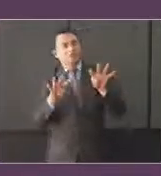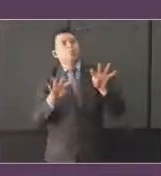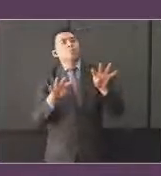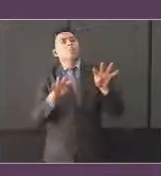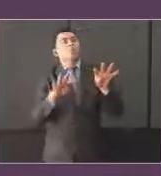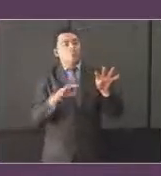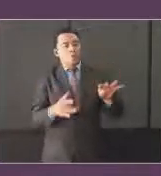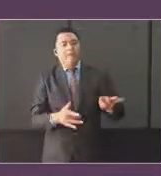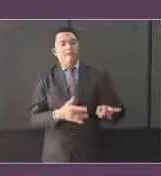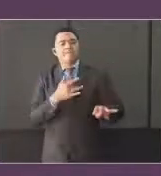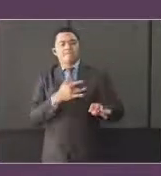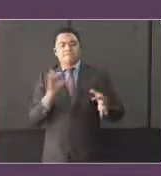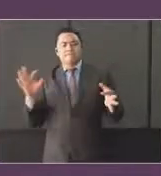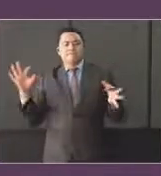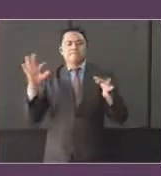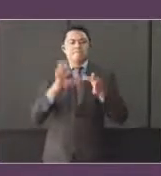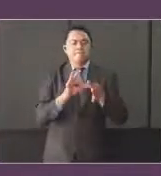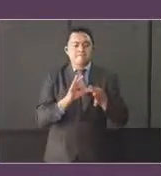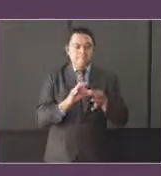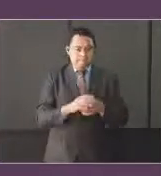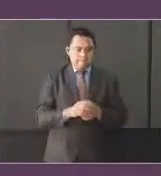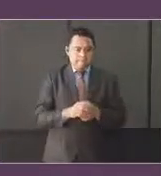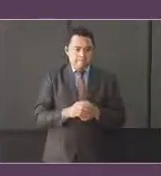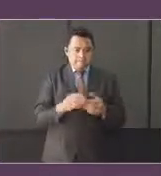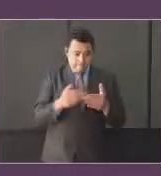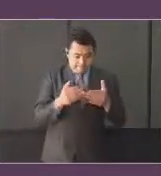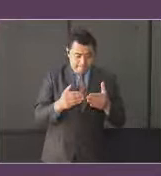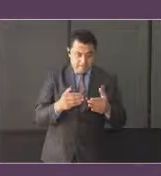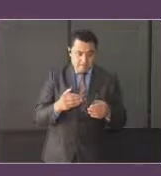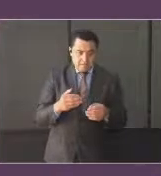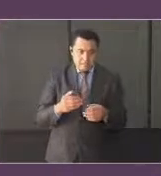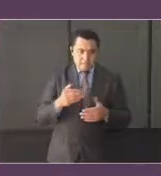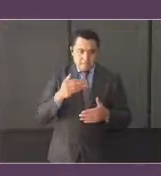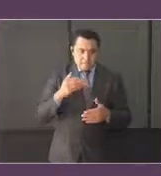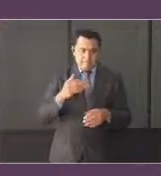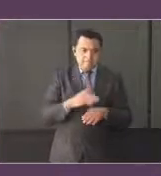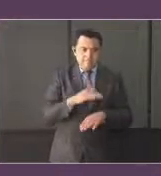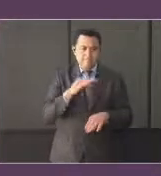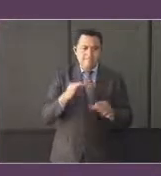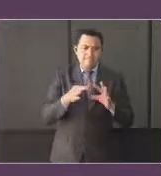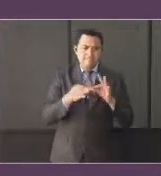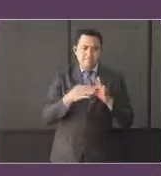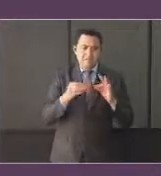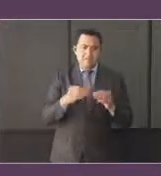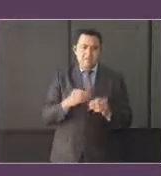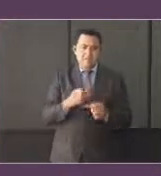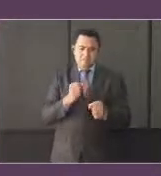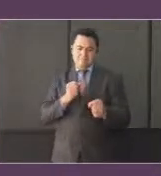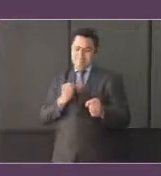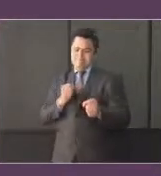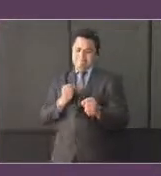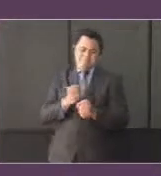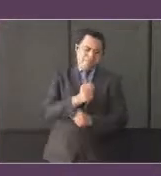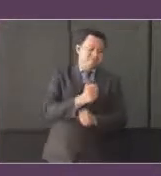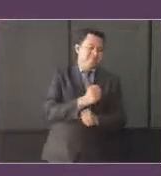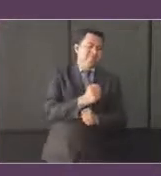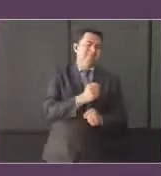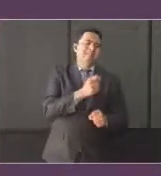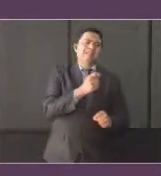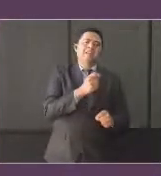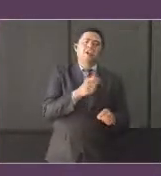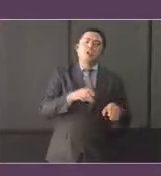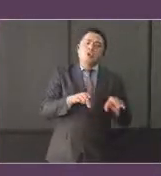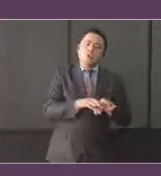the rejection generated by misinformation. To give you some statistical information, it is said